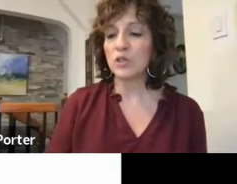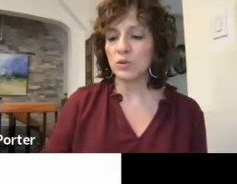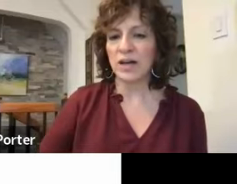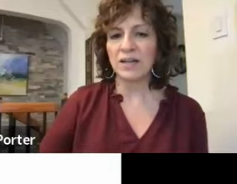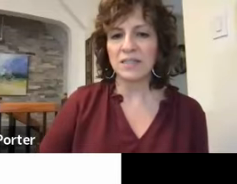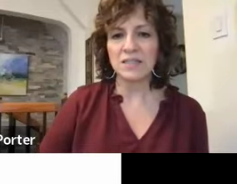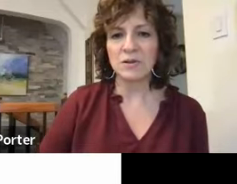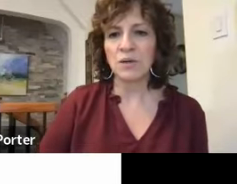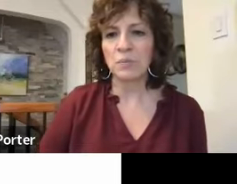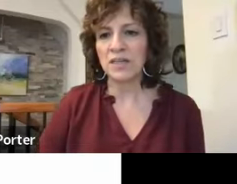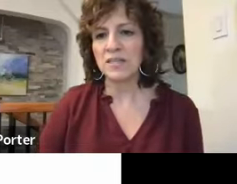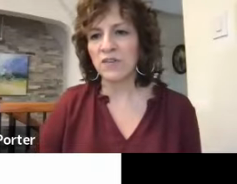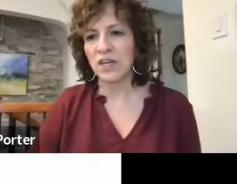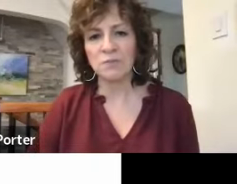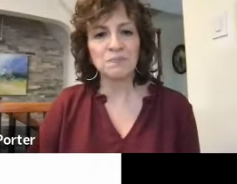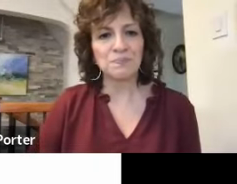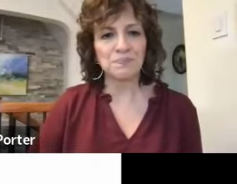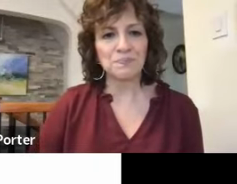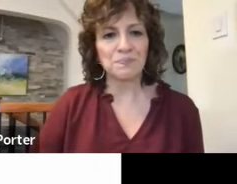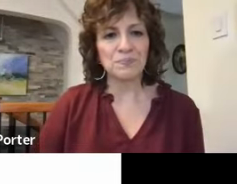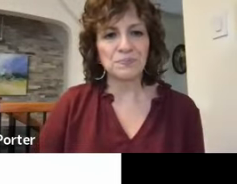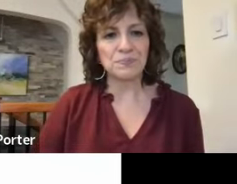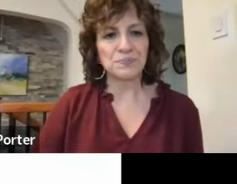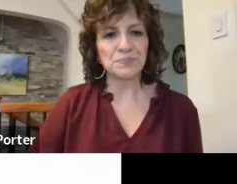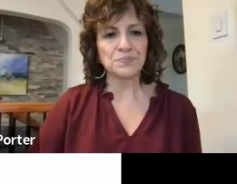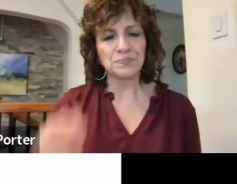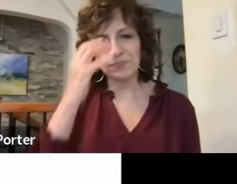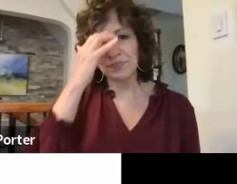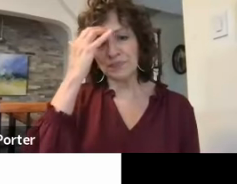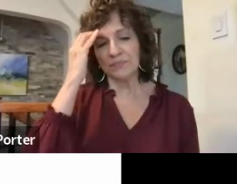who works with adolescents. So I'm going to play this video.